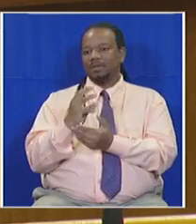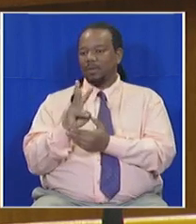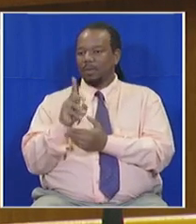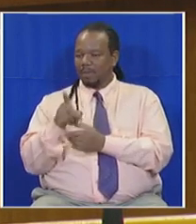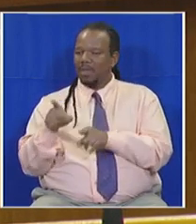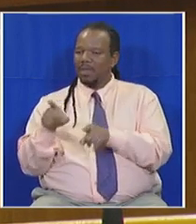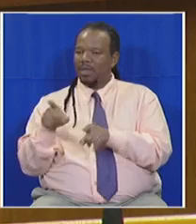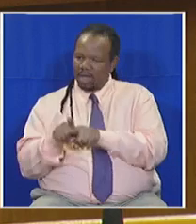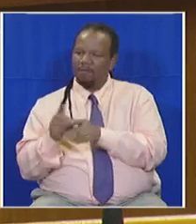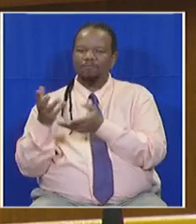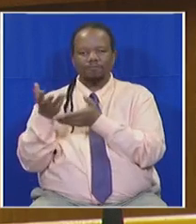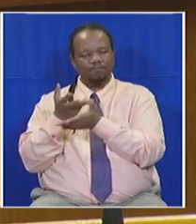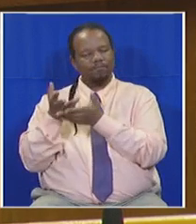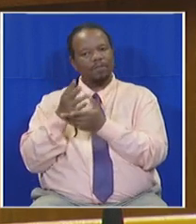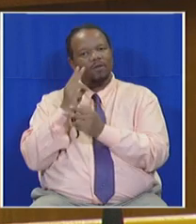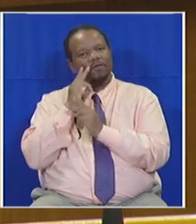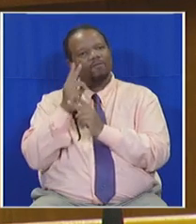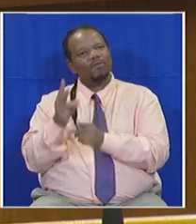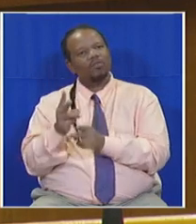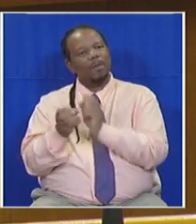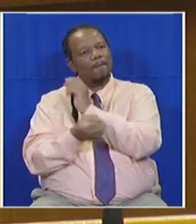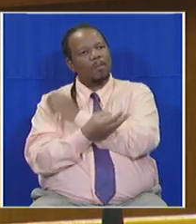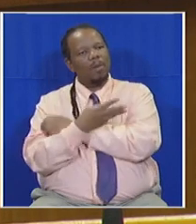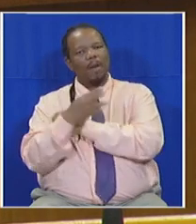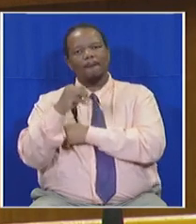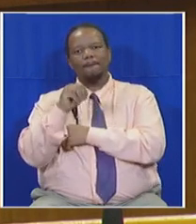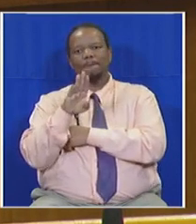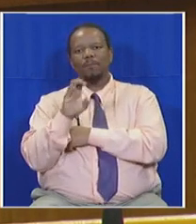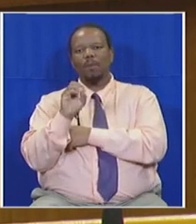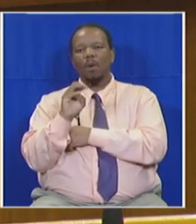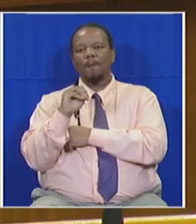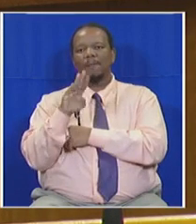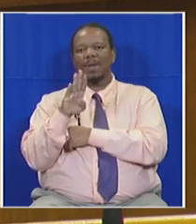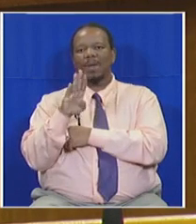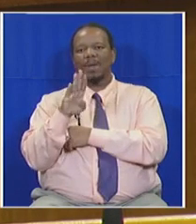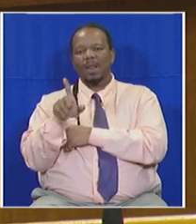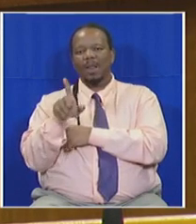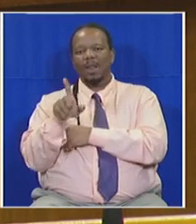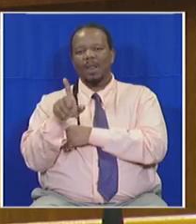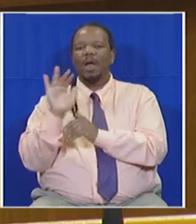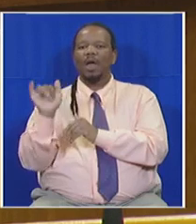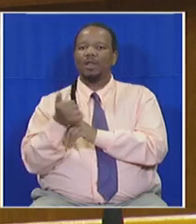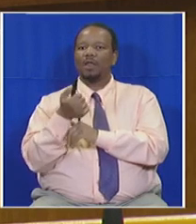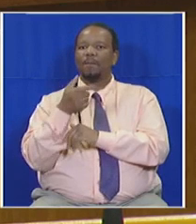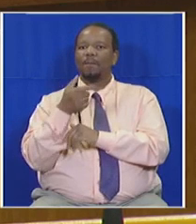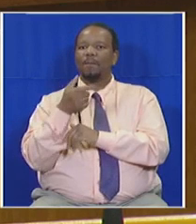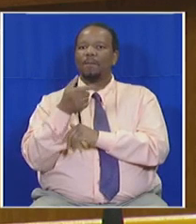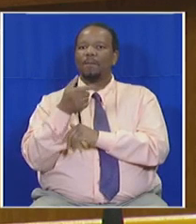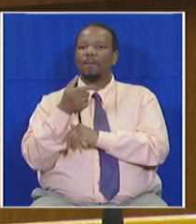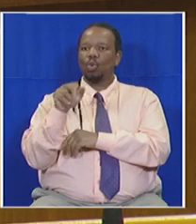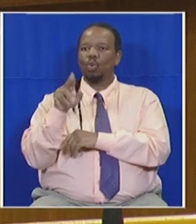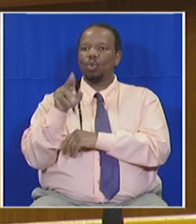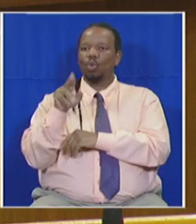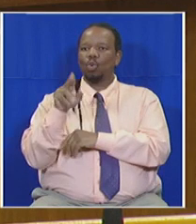We recently visited Mbombela as well as Maluti Apofong. They have thanked the government for this